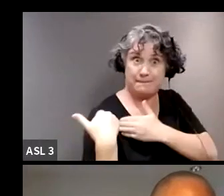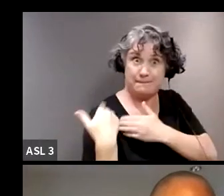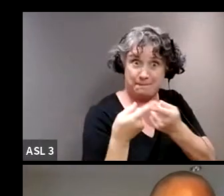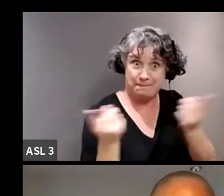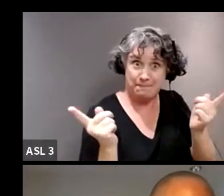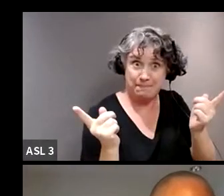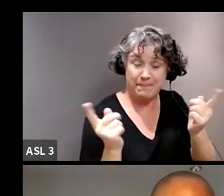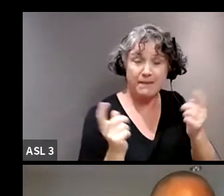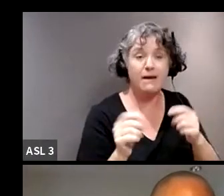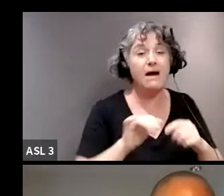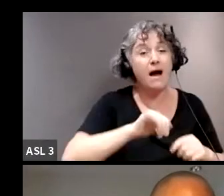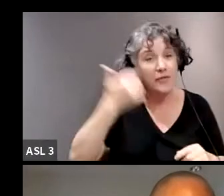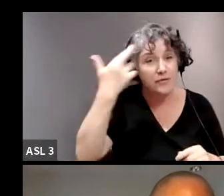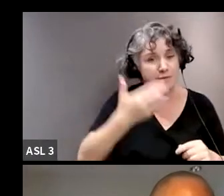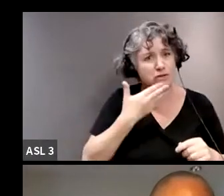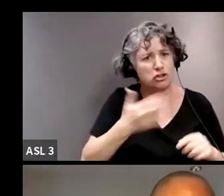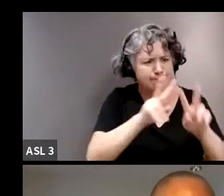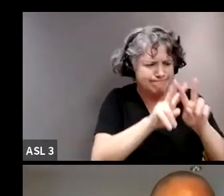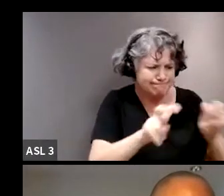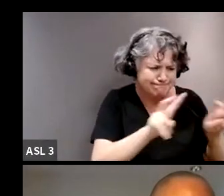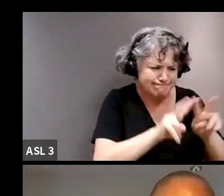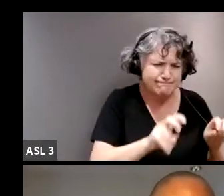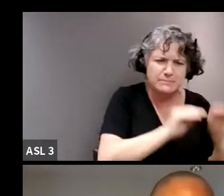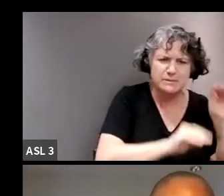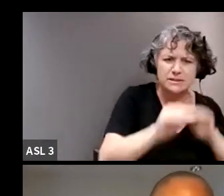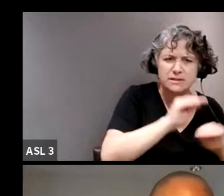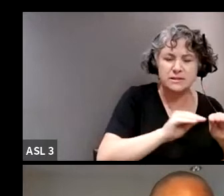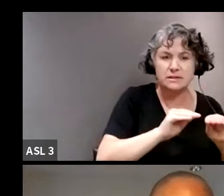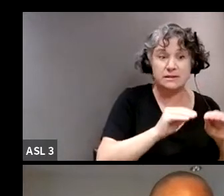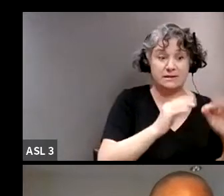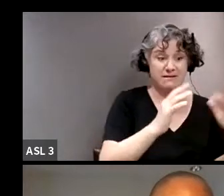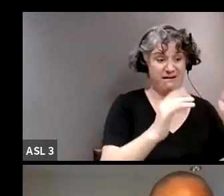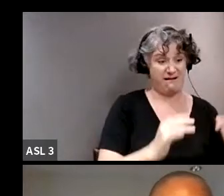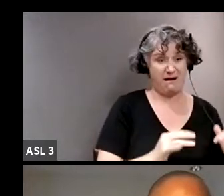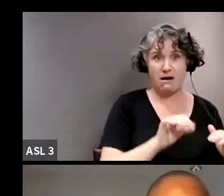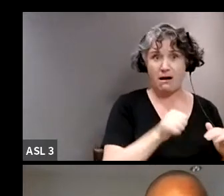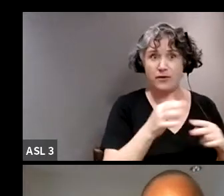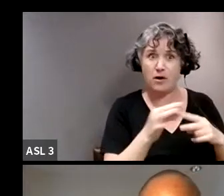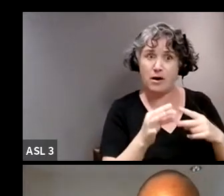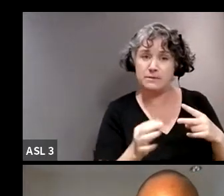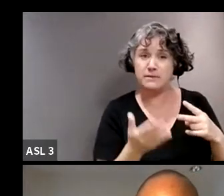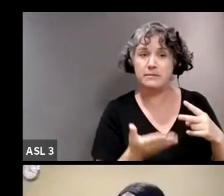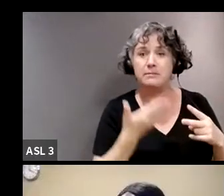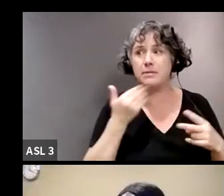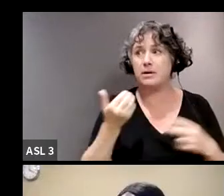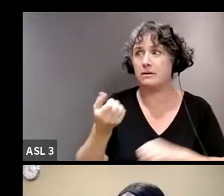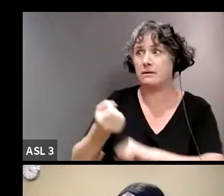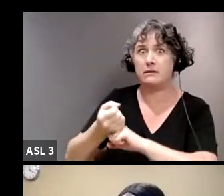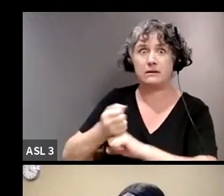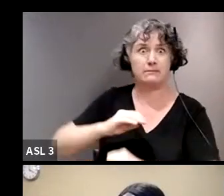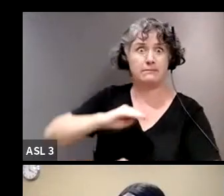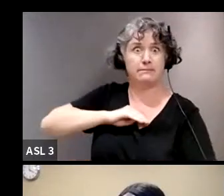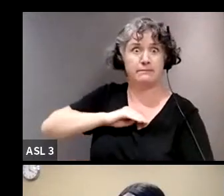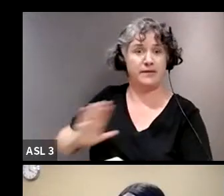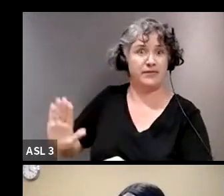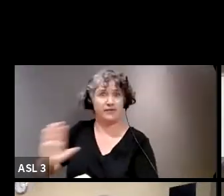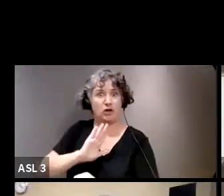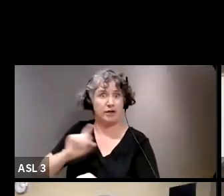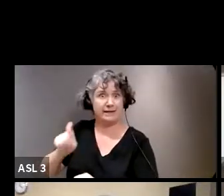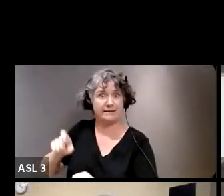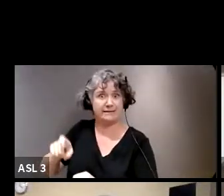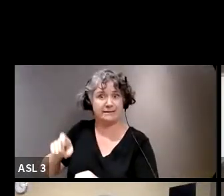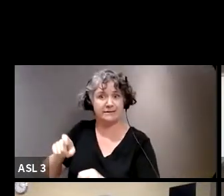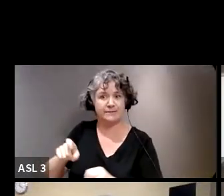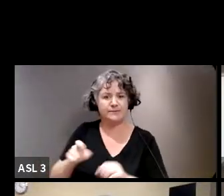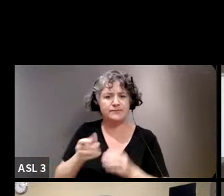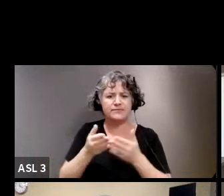scrutiny on this budget which is that the options here might there are other options that might better meet community needs there is broad agreement that we